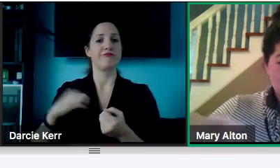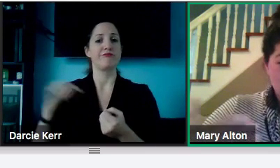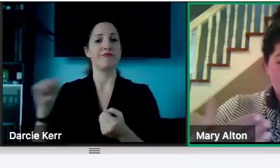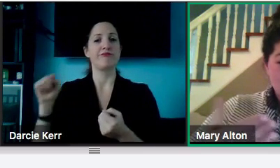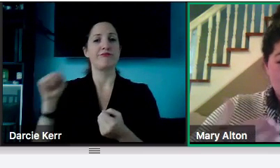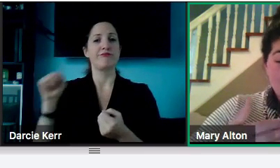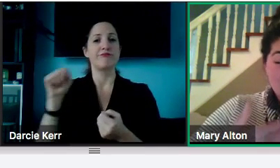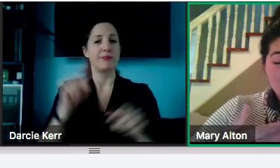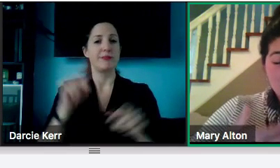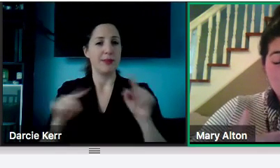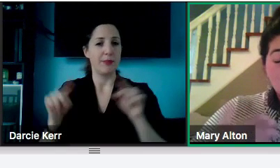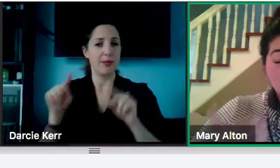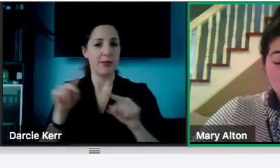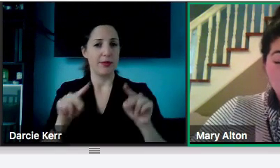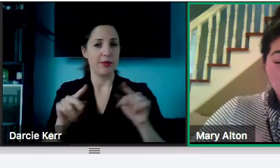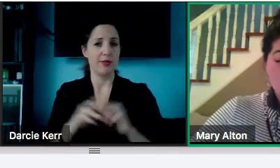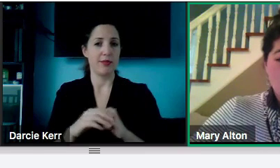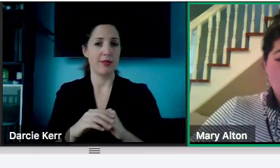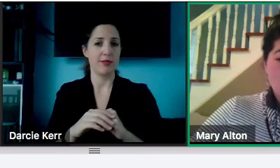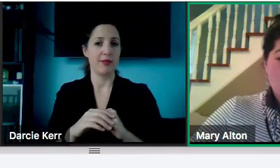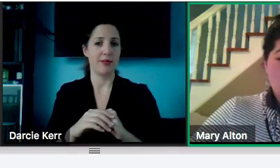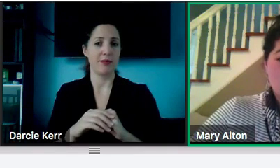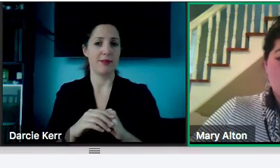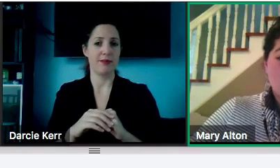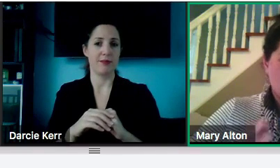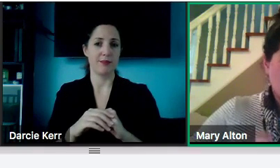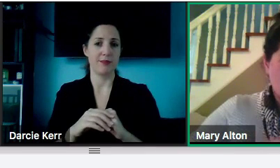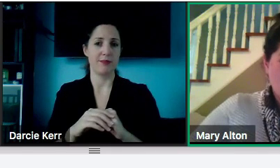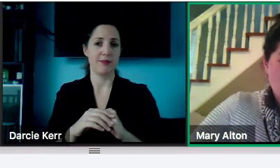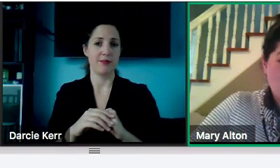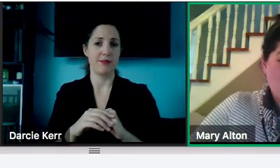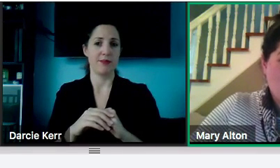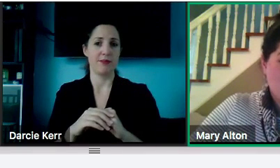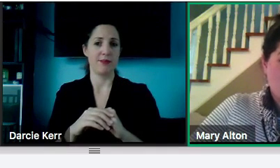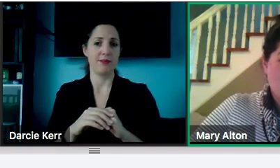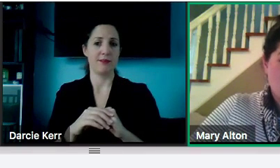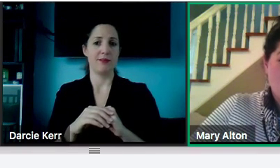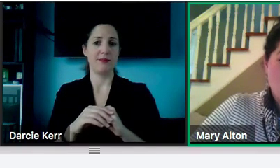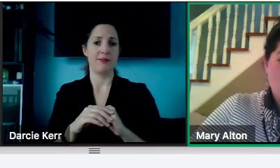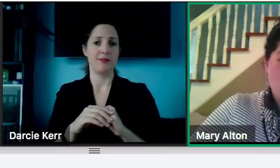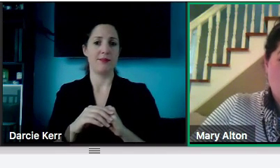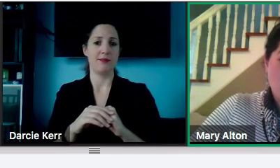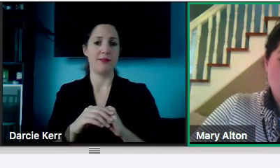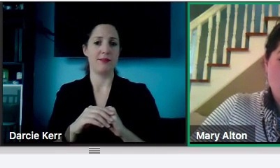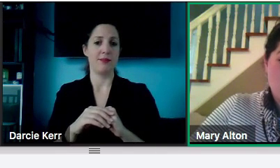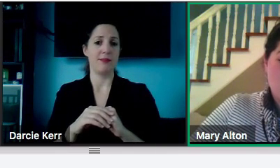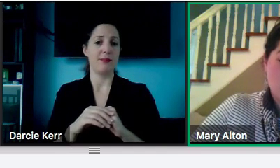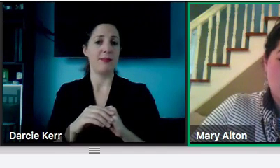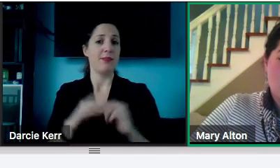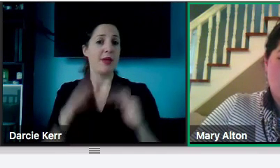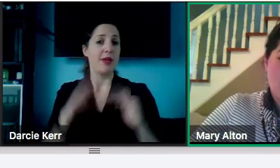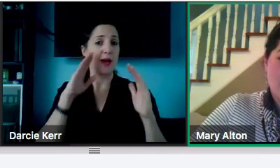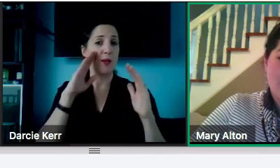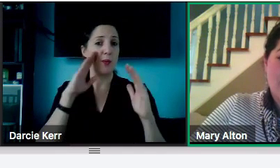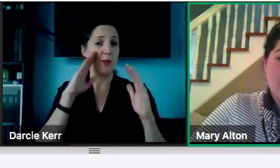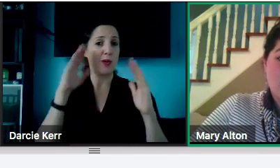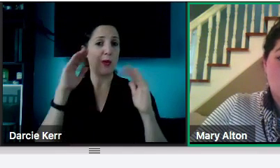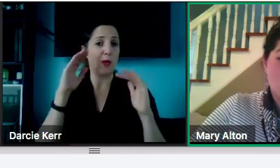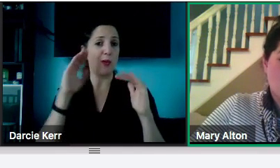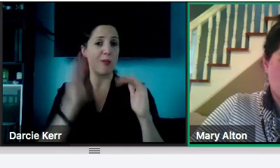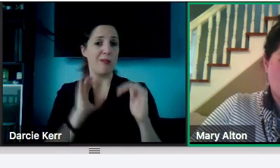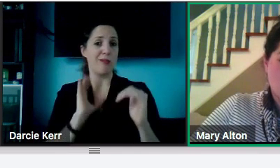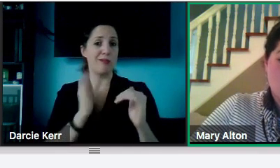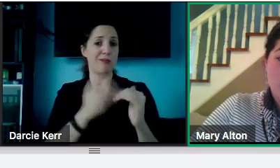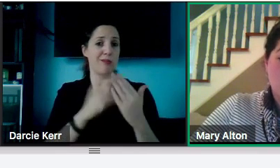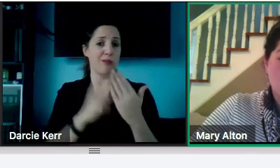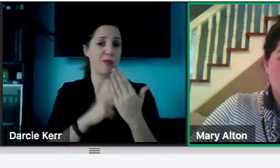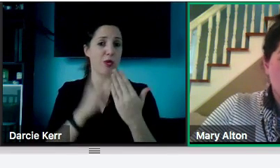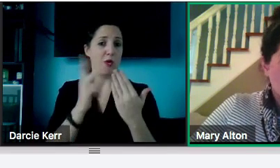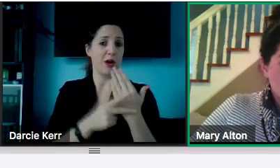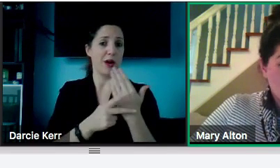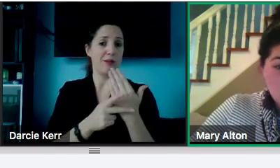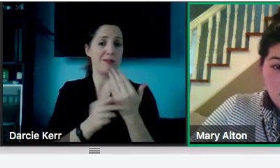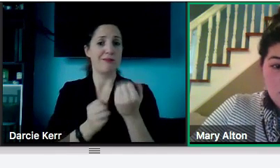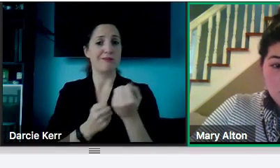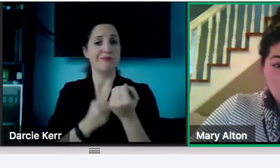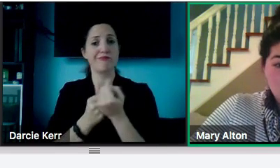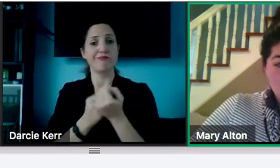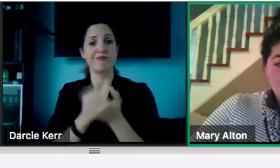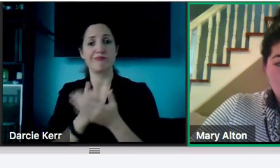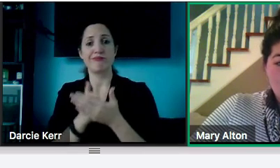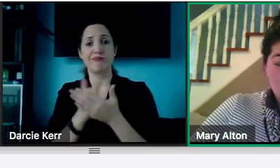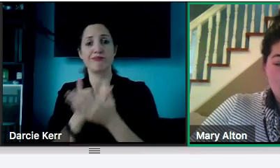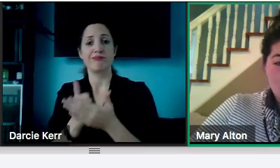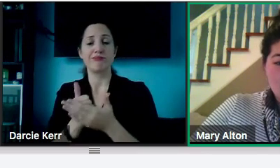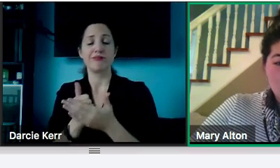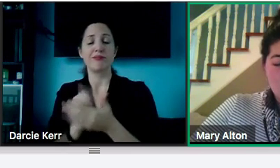that step closer to fulfilling what they want to do, and getting started with whatever job